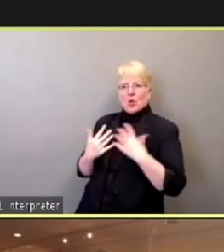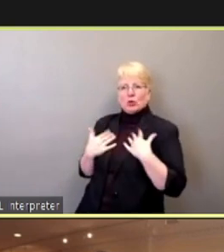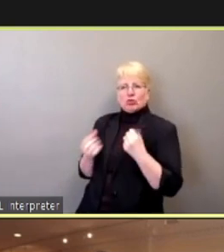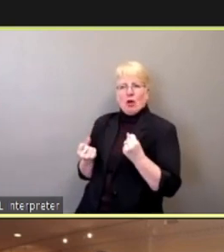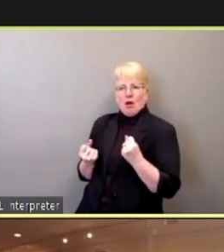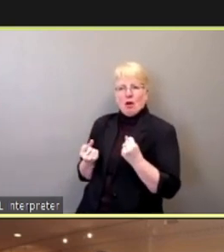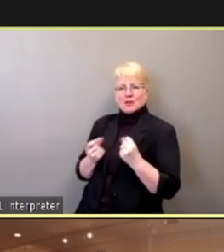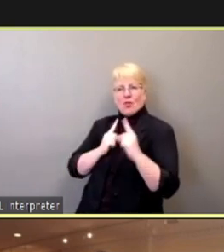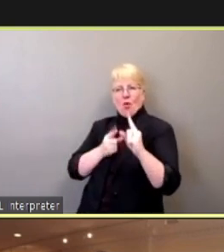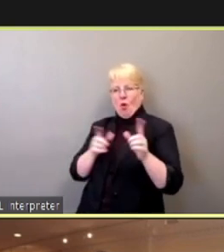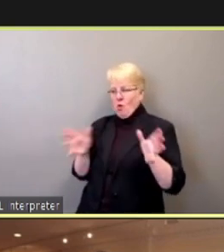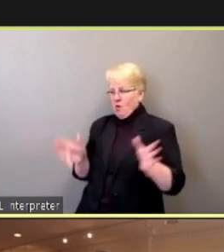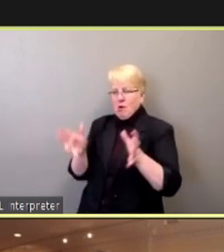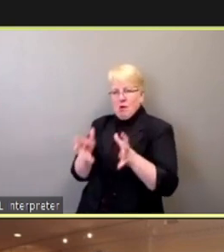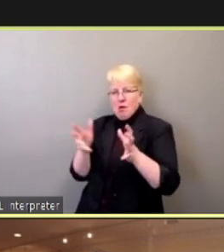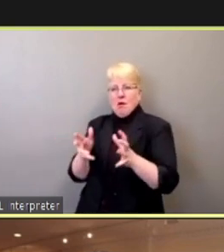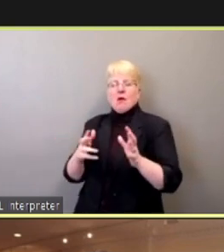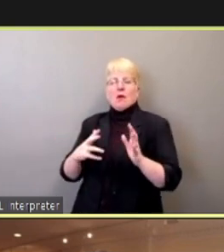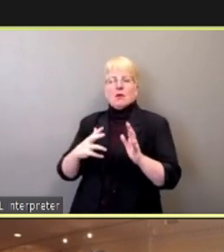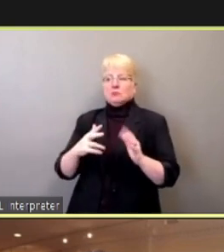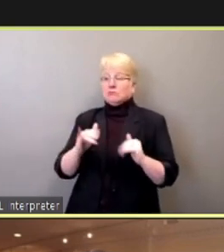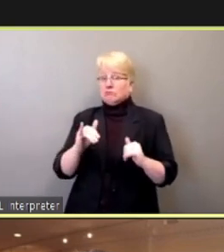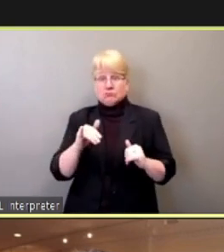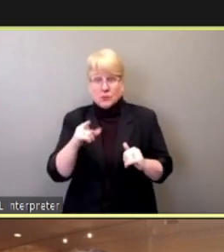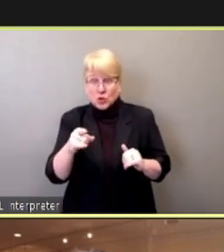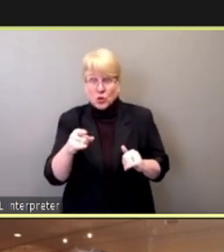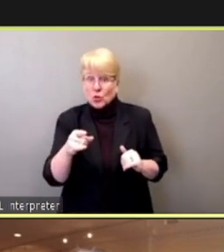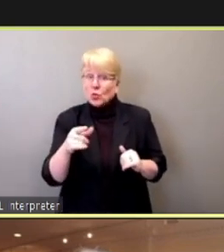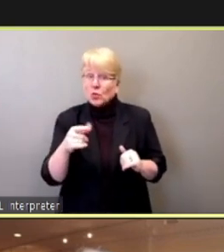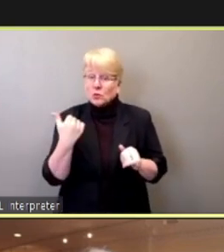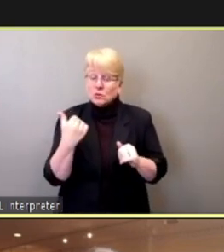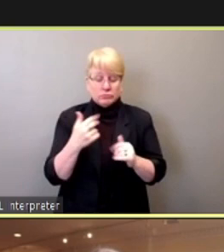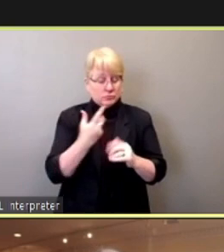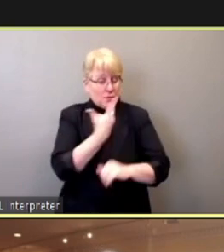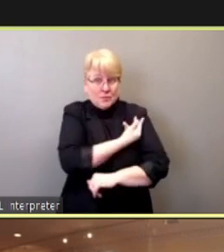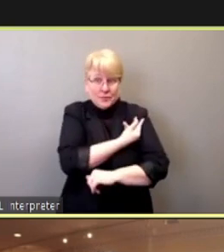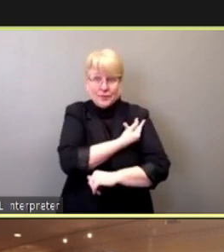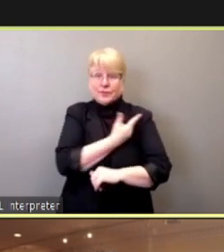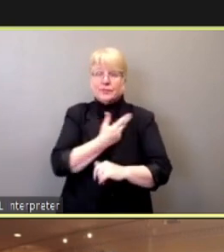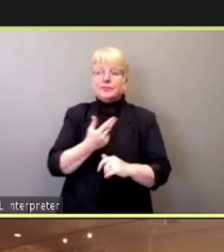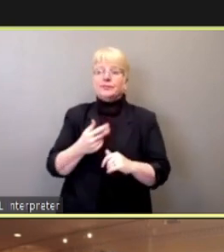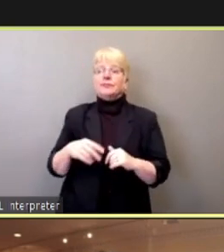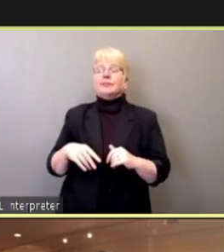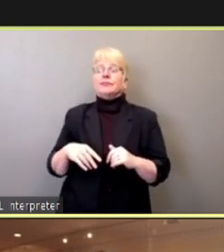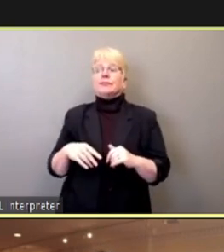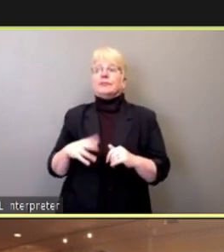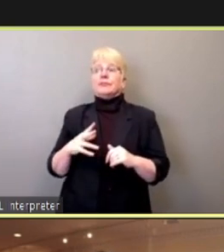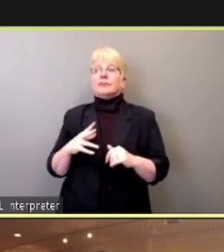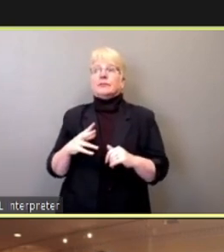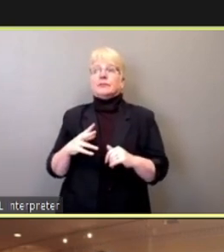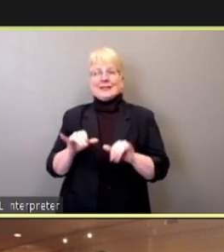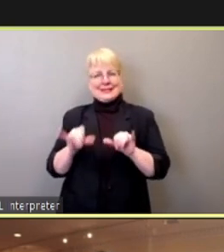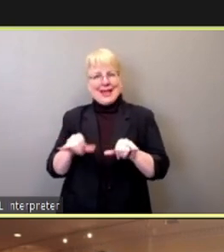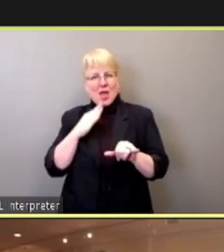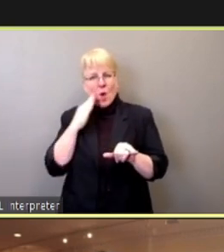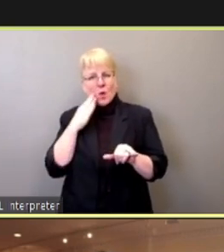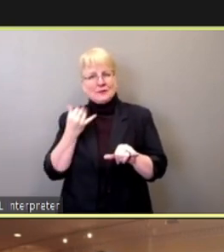just encouraging everybody, if you do get both vaccines, stay at